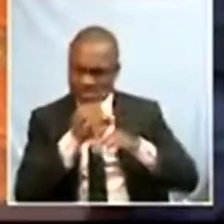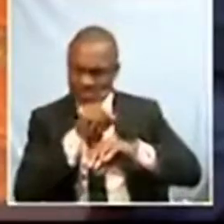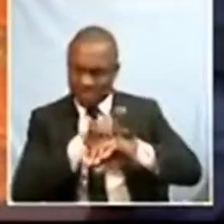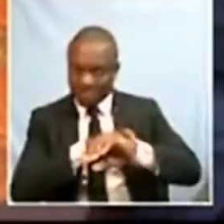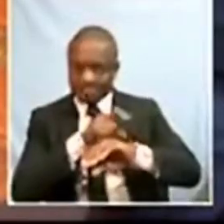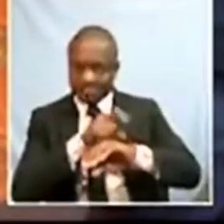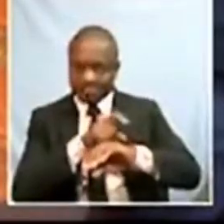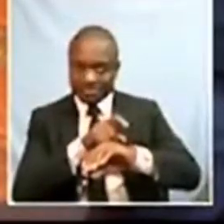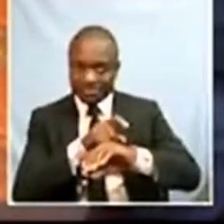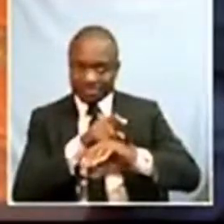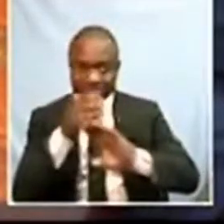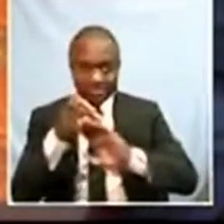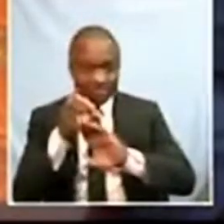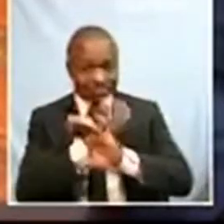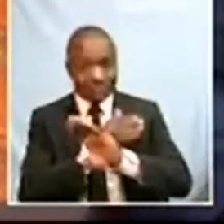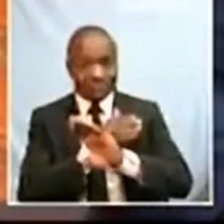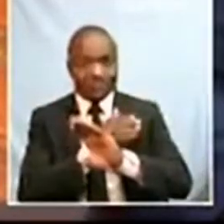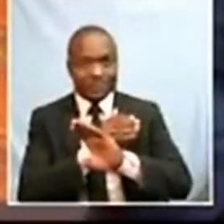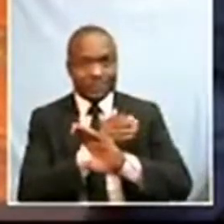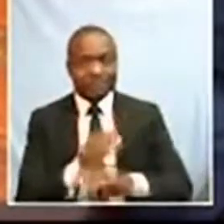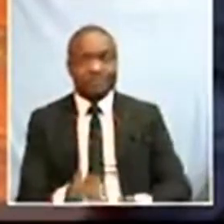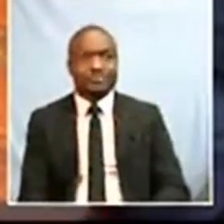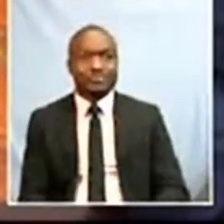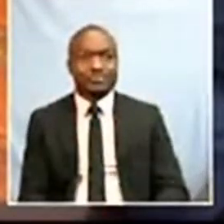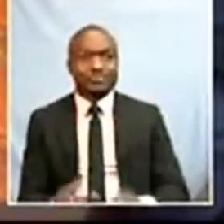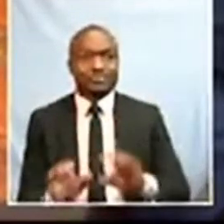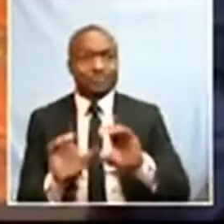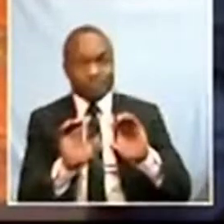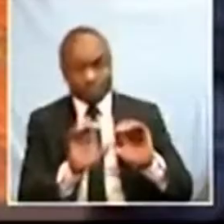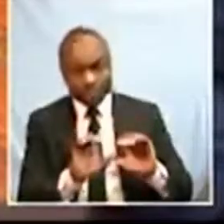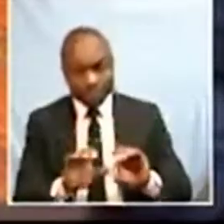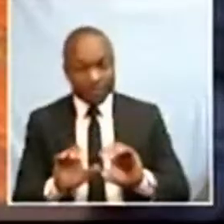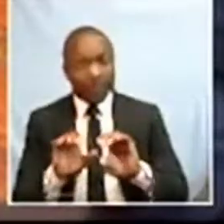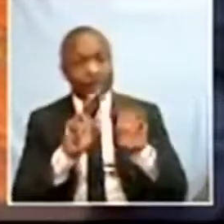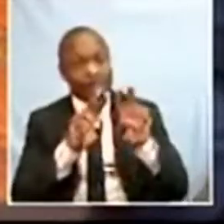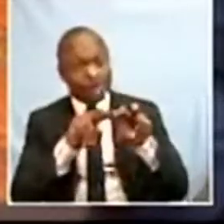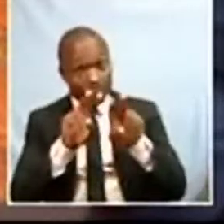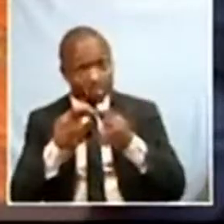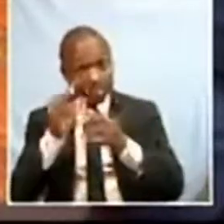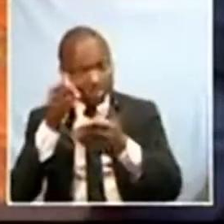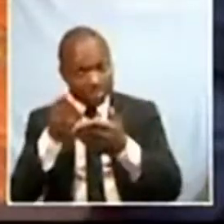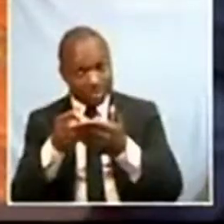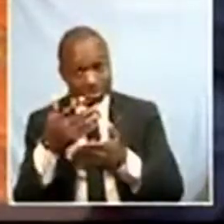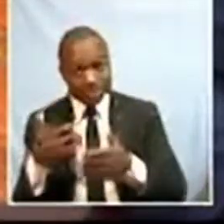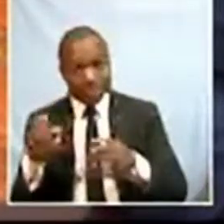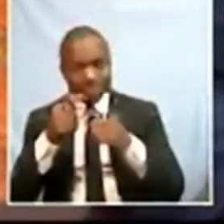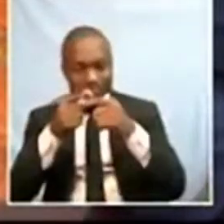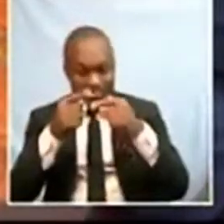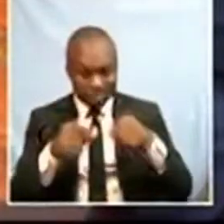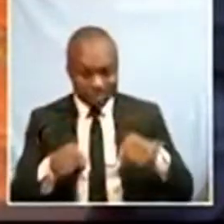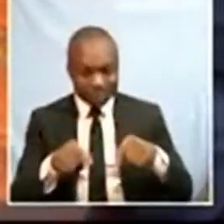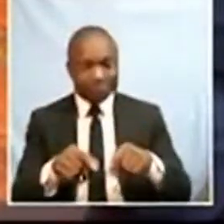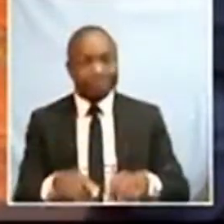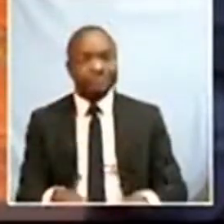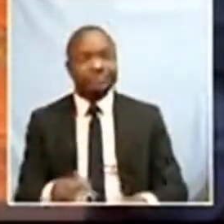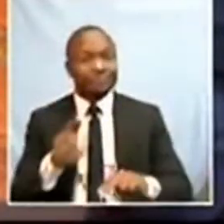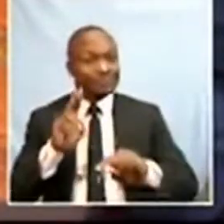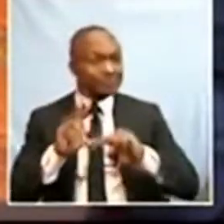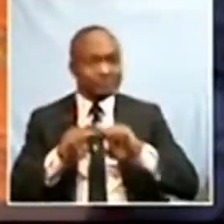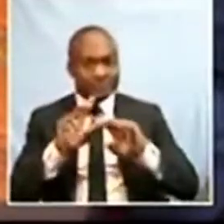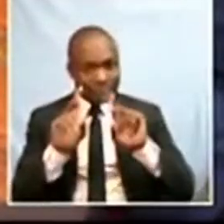time, and before we had conducted our monitoring, this whole thing happened. So,